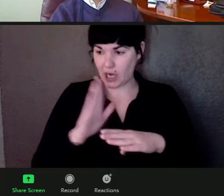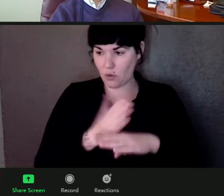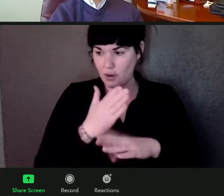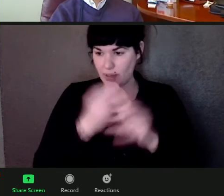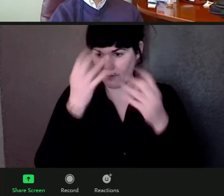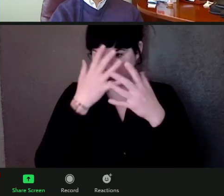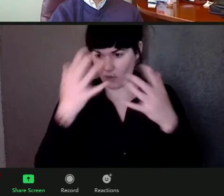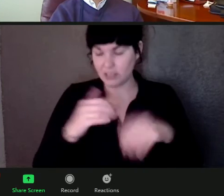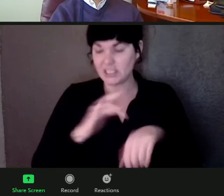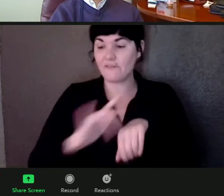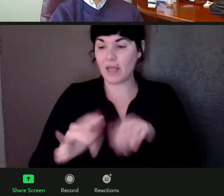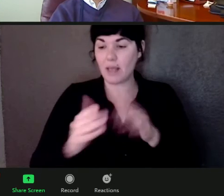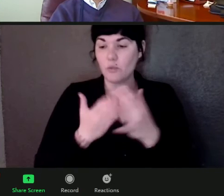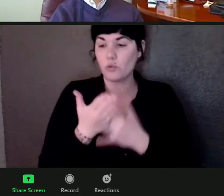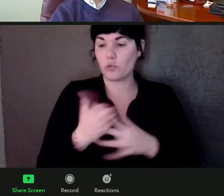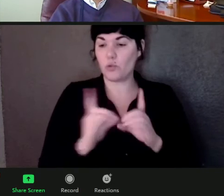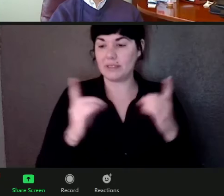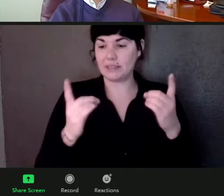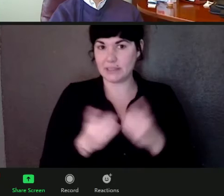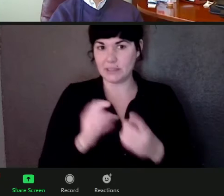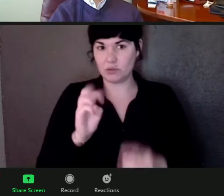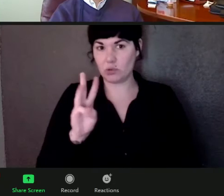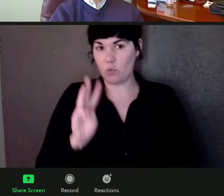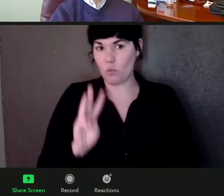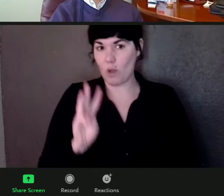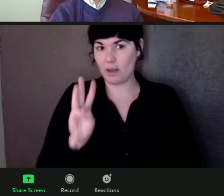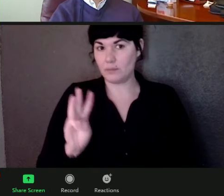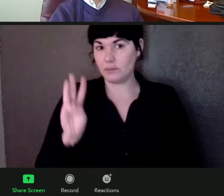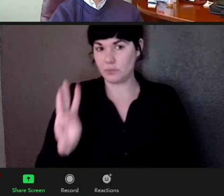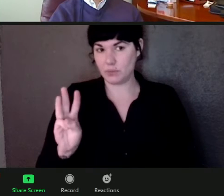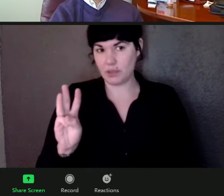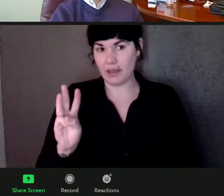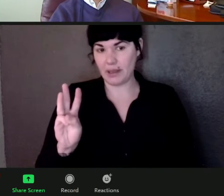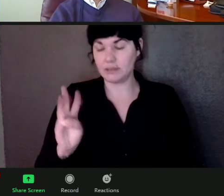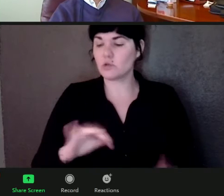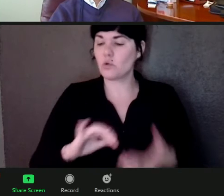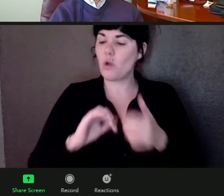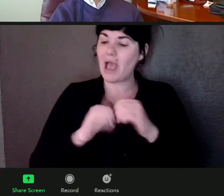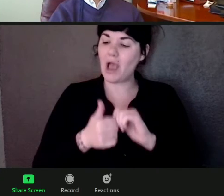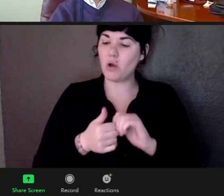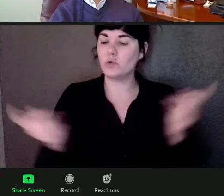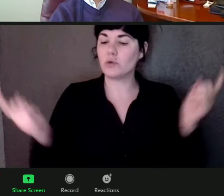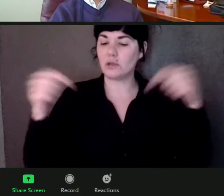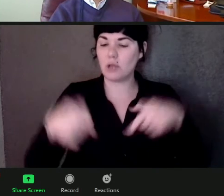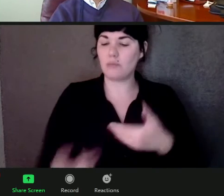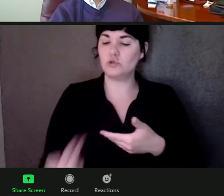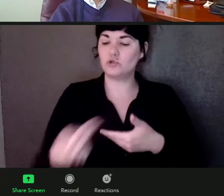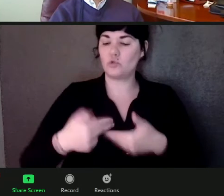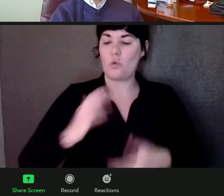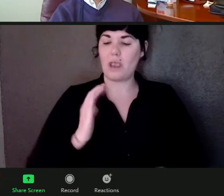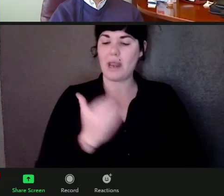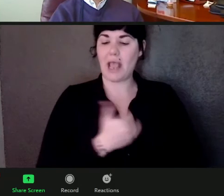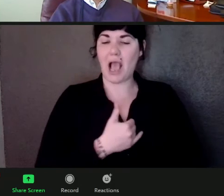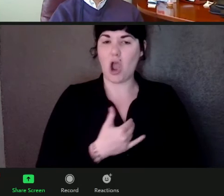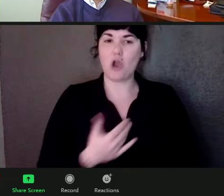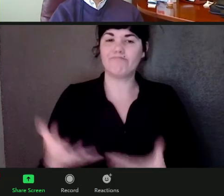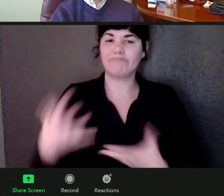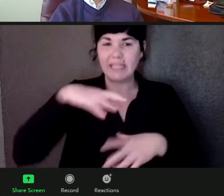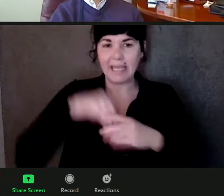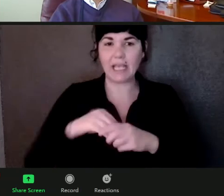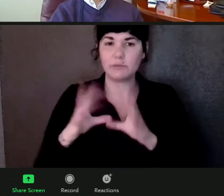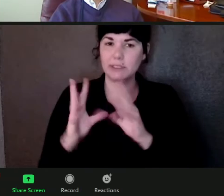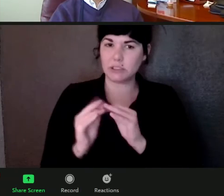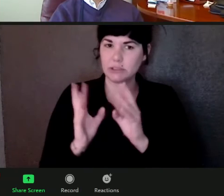website for accessing our engagement sessions. But as you go to that site, you also have full